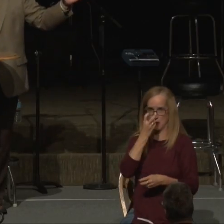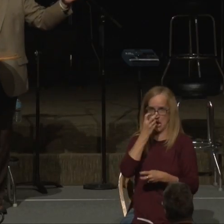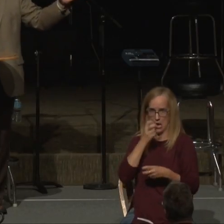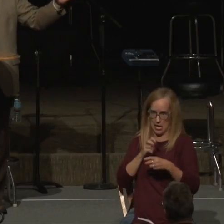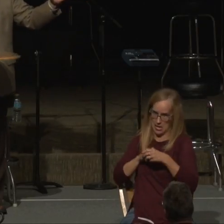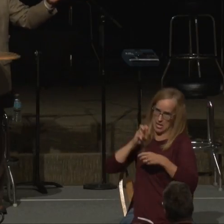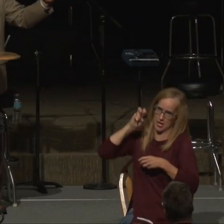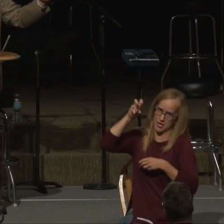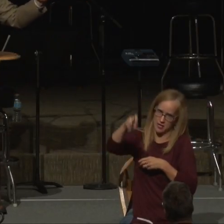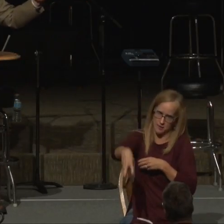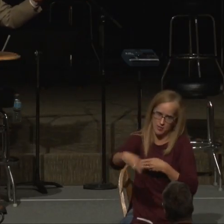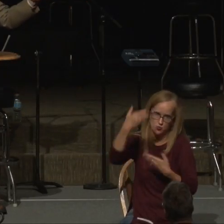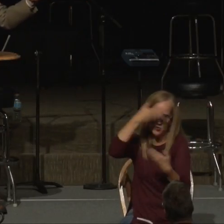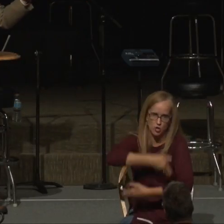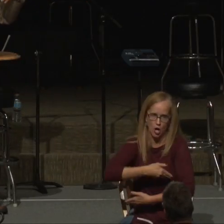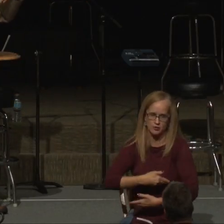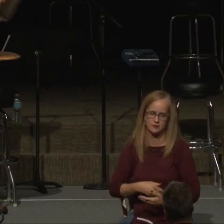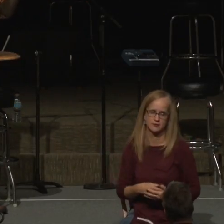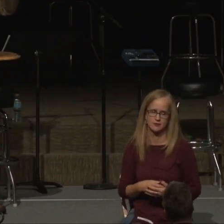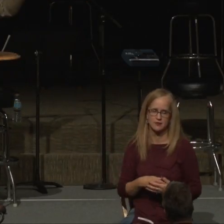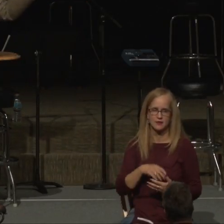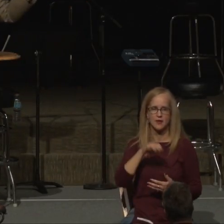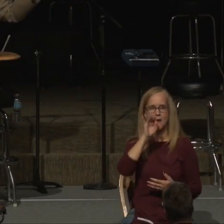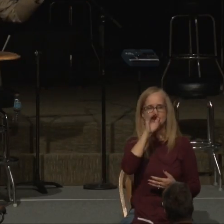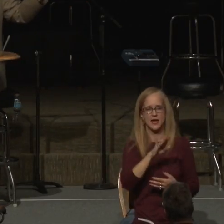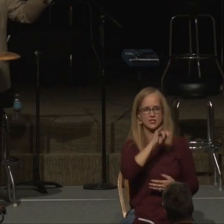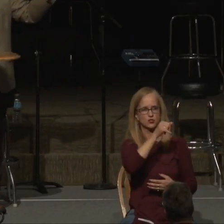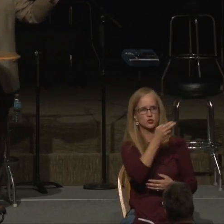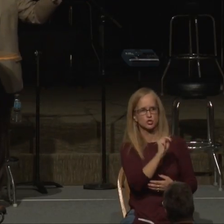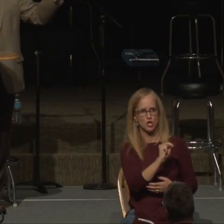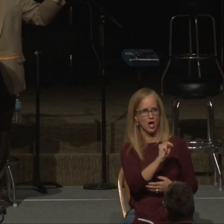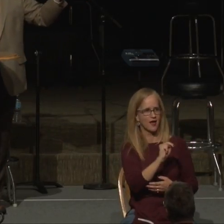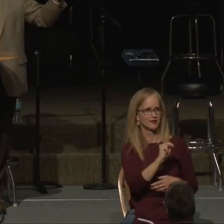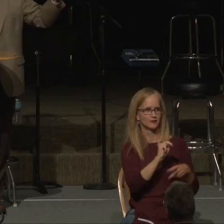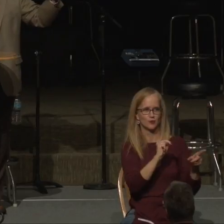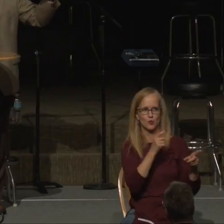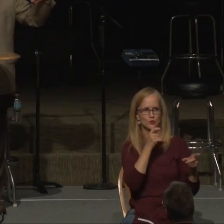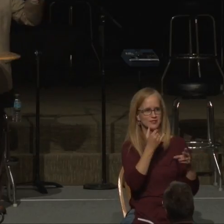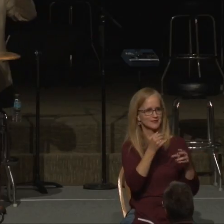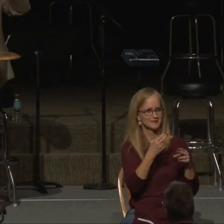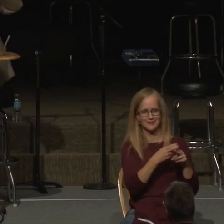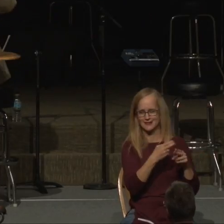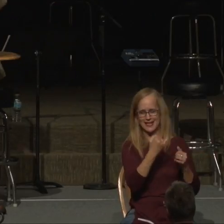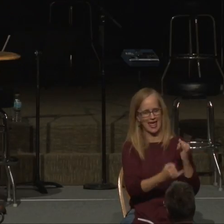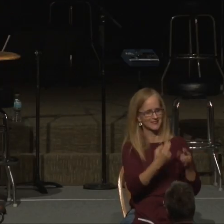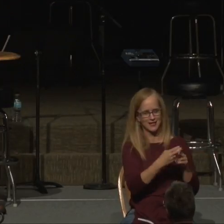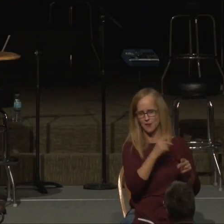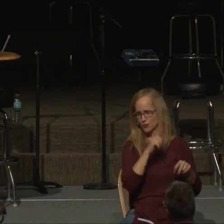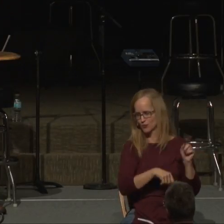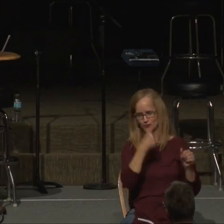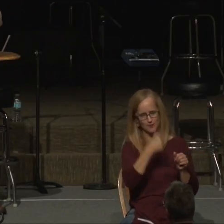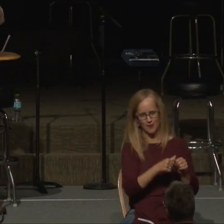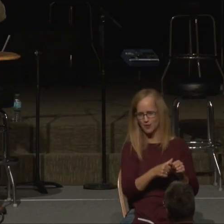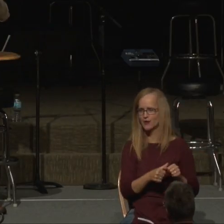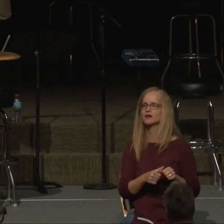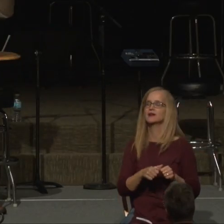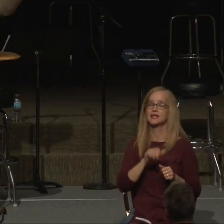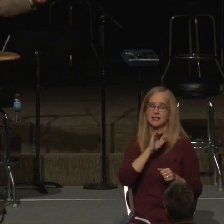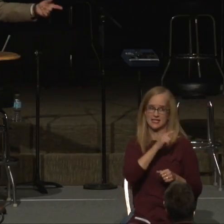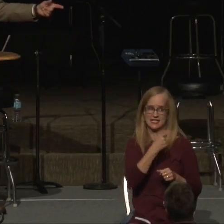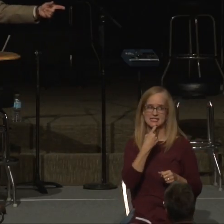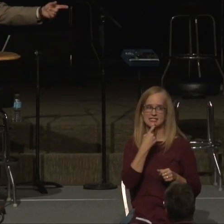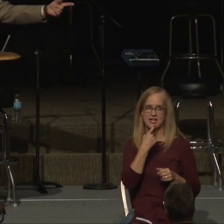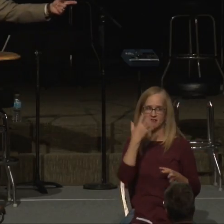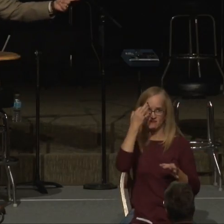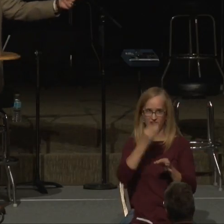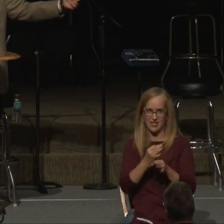the dark. Pastor John, whose last name I couldn't remember a second ago, I do remember that he mentioned that faith was something that